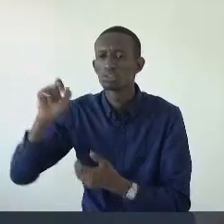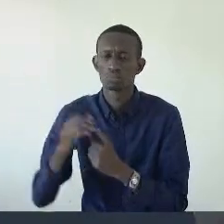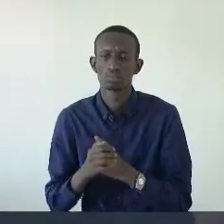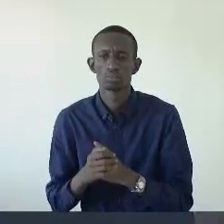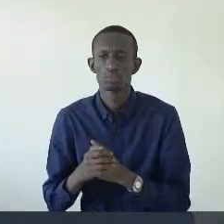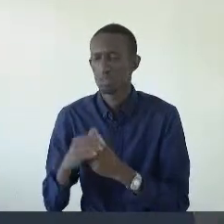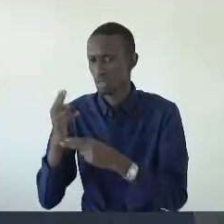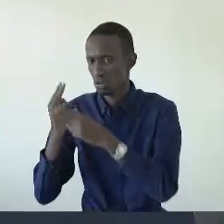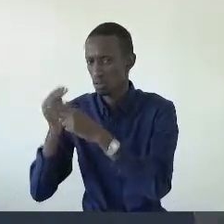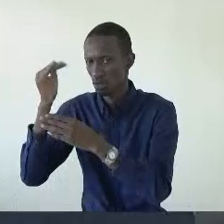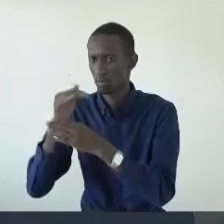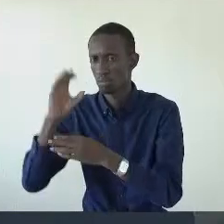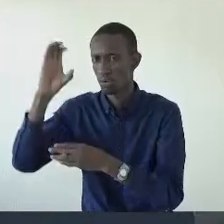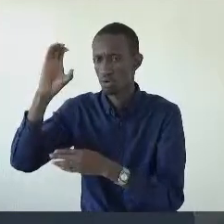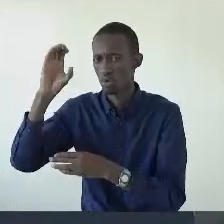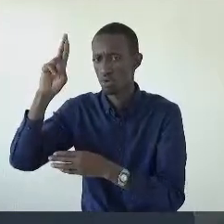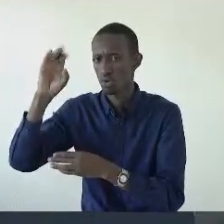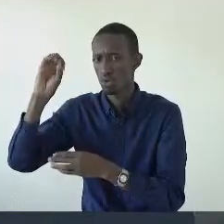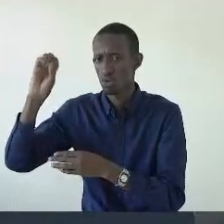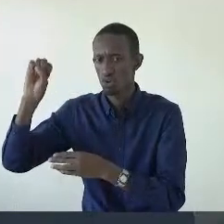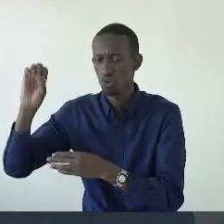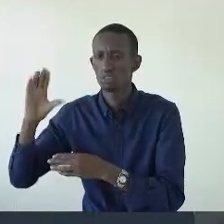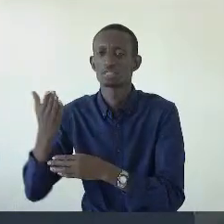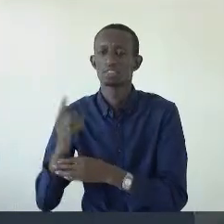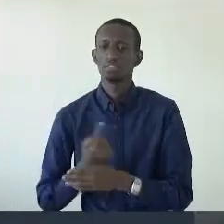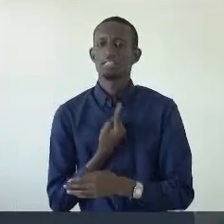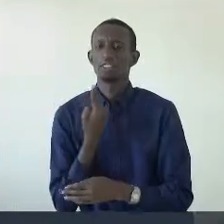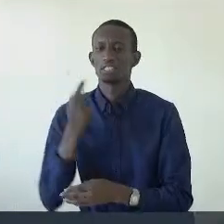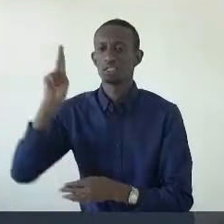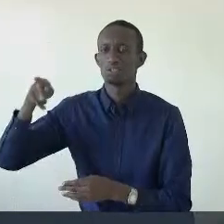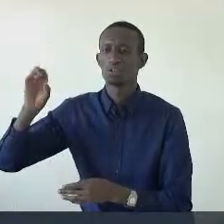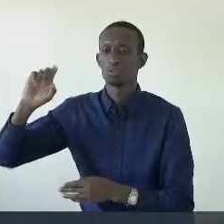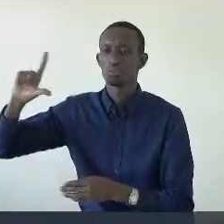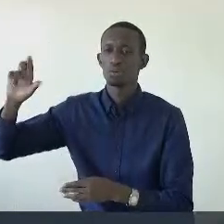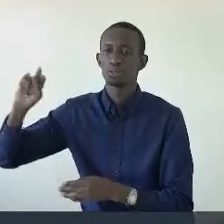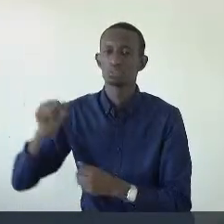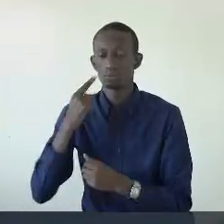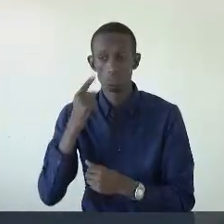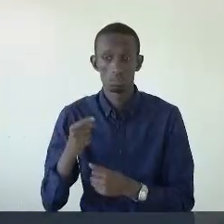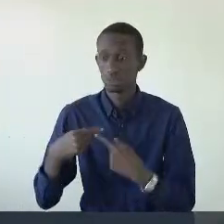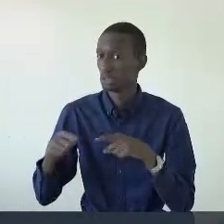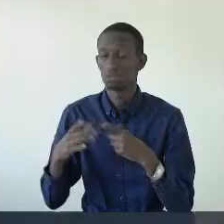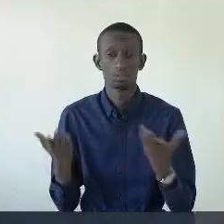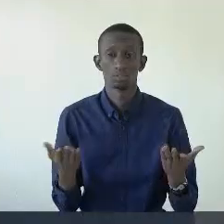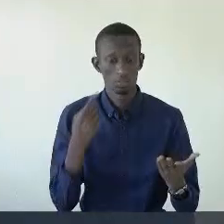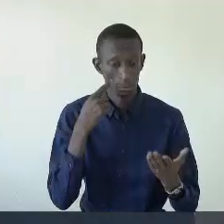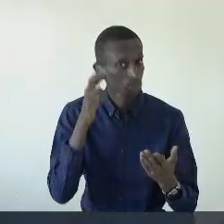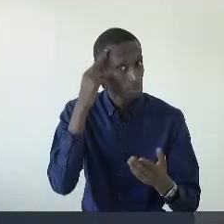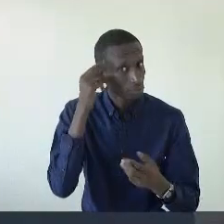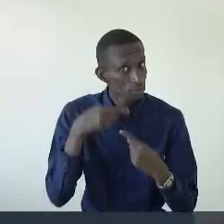cross-pollination and self-pollination. And we have seen their difference. Do you remember their